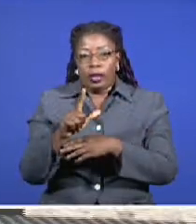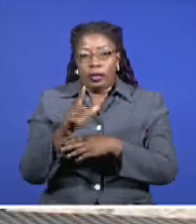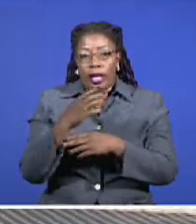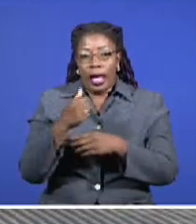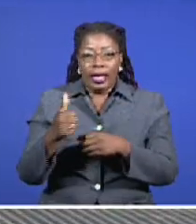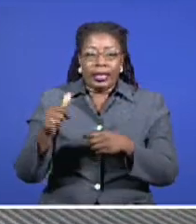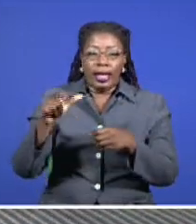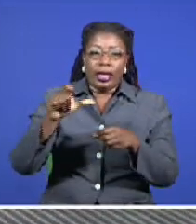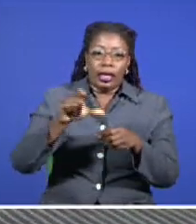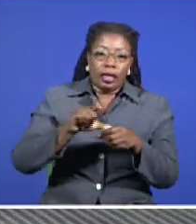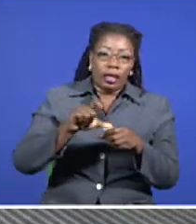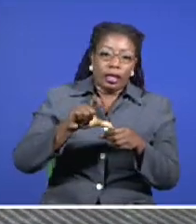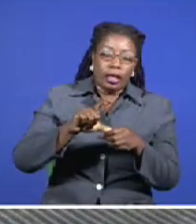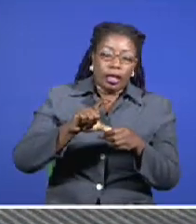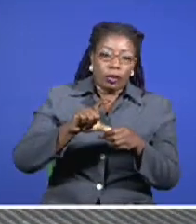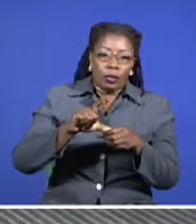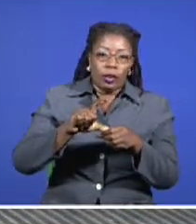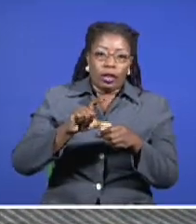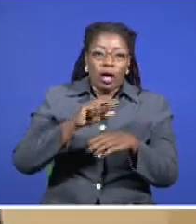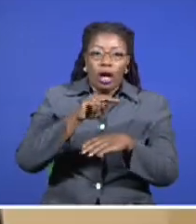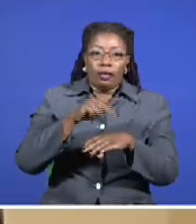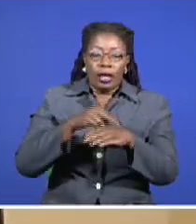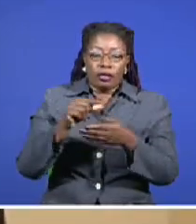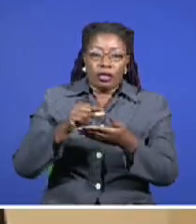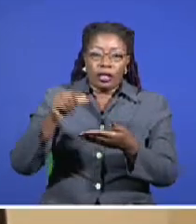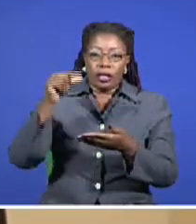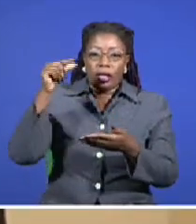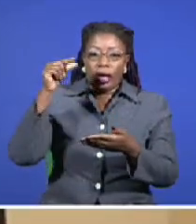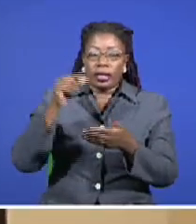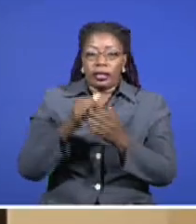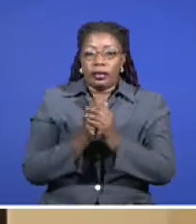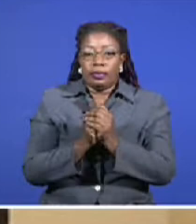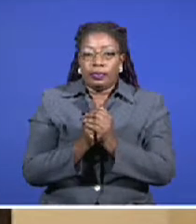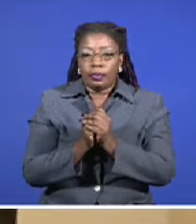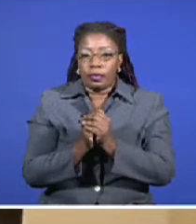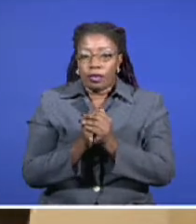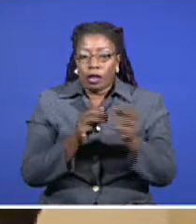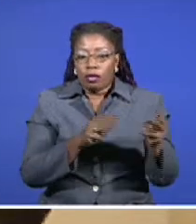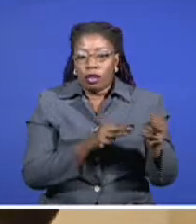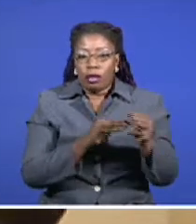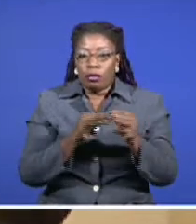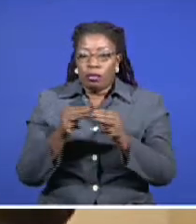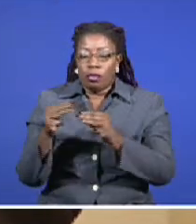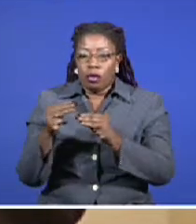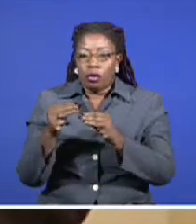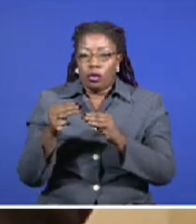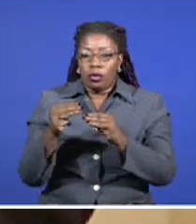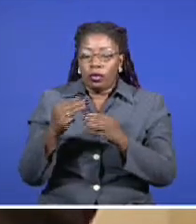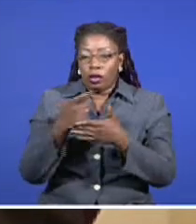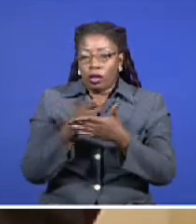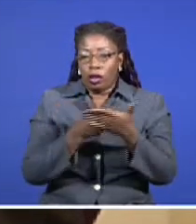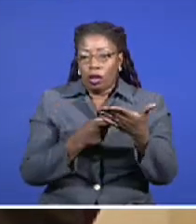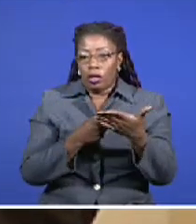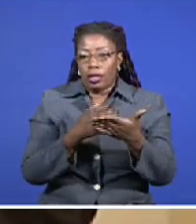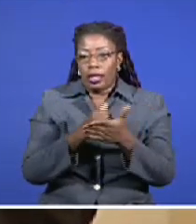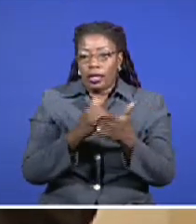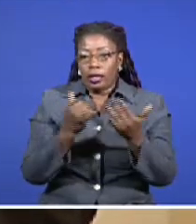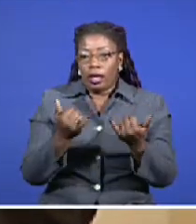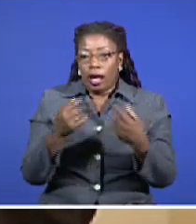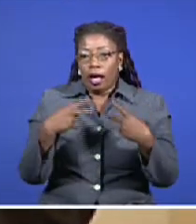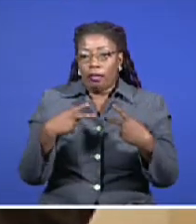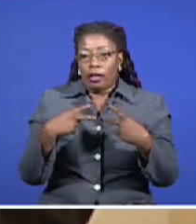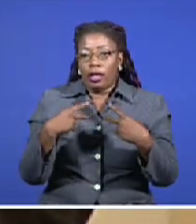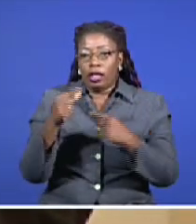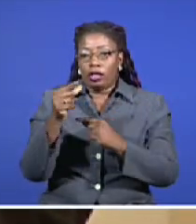the generation mix. The proposed plan will bring fuel diversity, remove price volatility that is currently seen from having